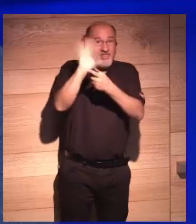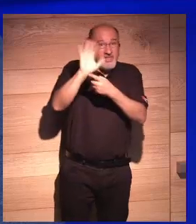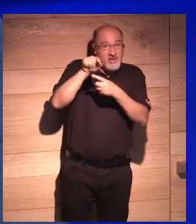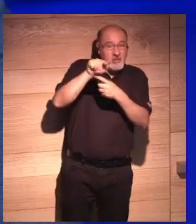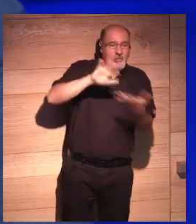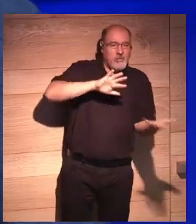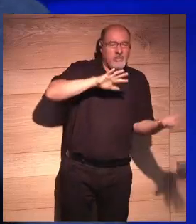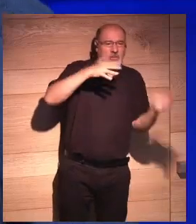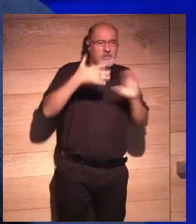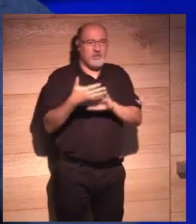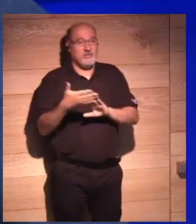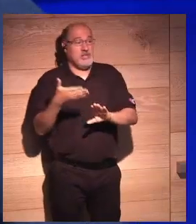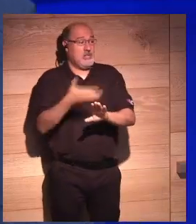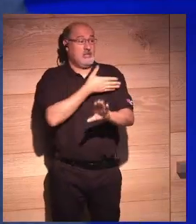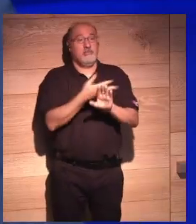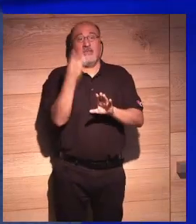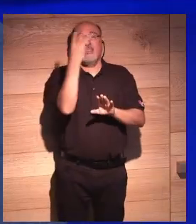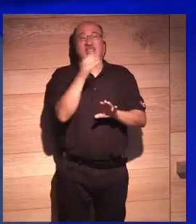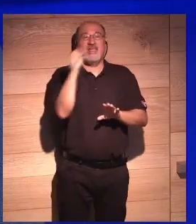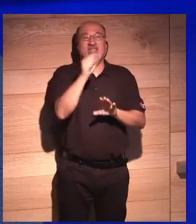today, maybe I think it